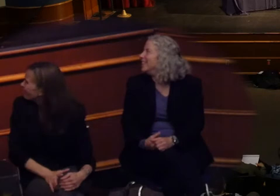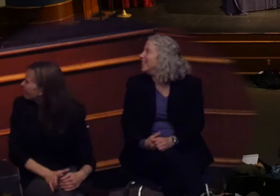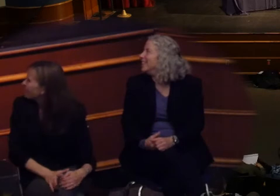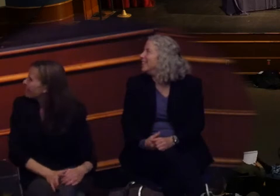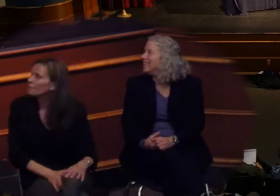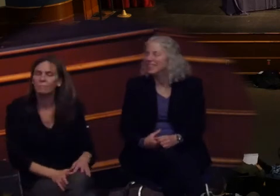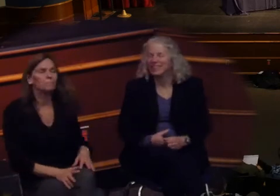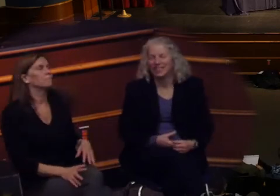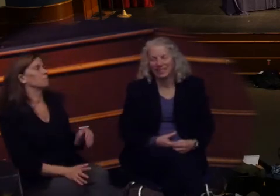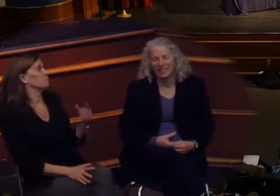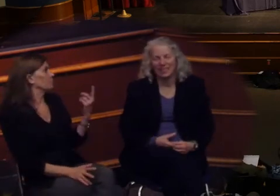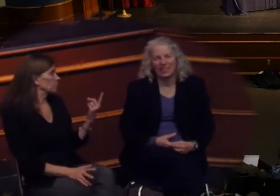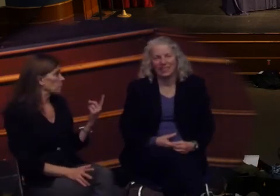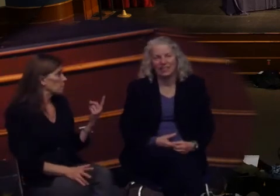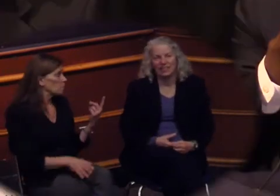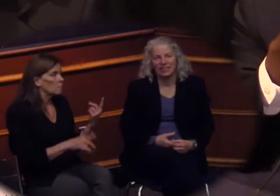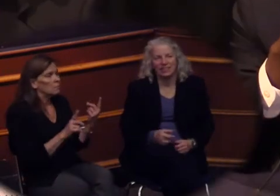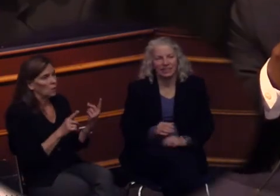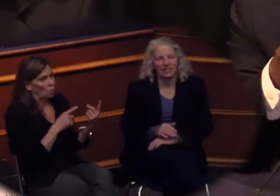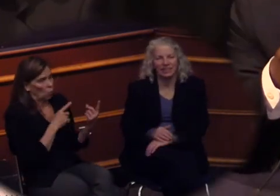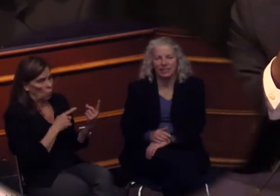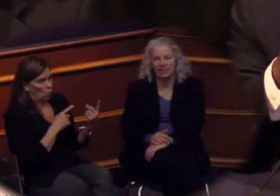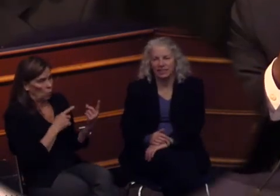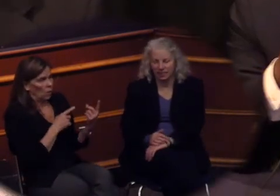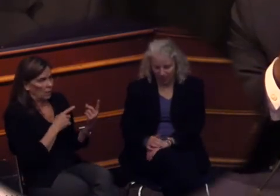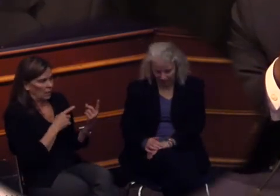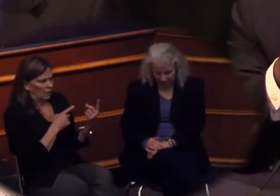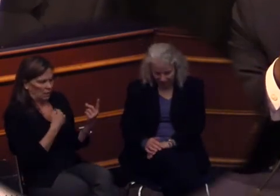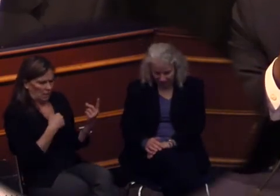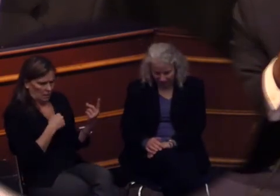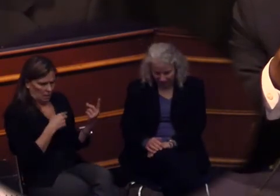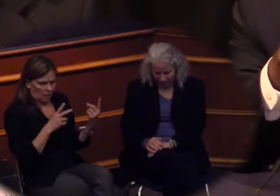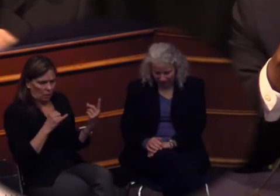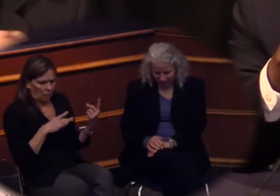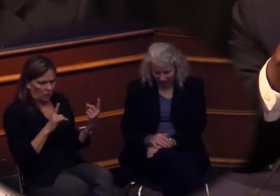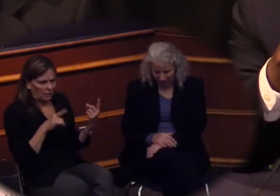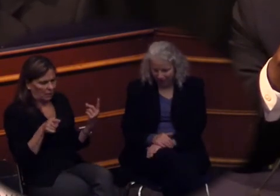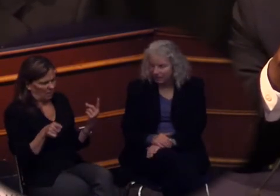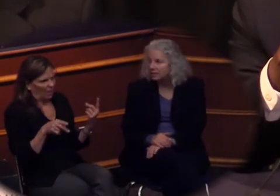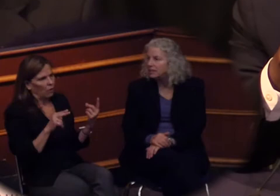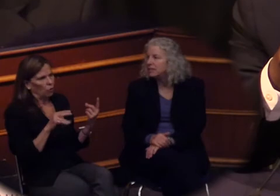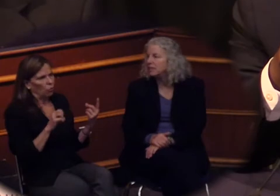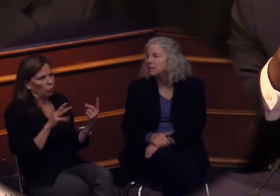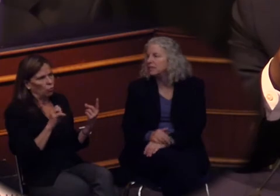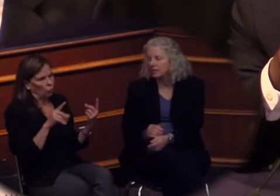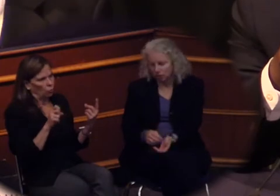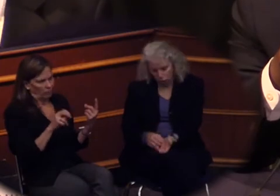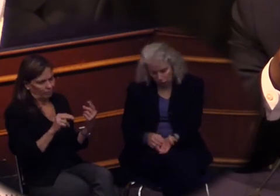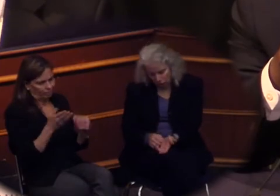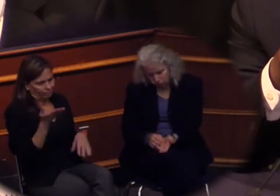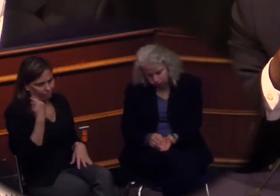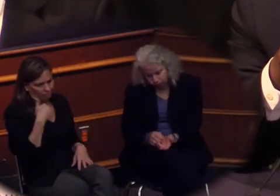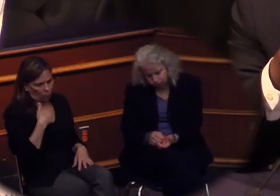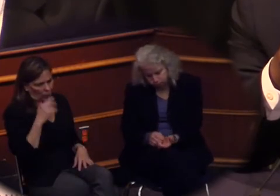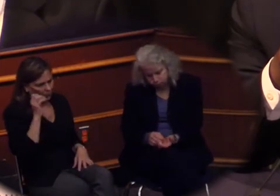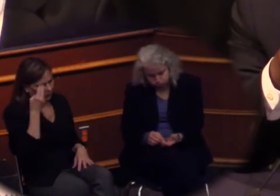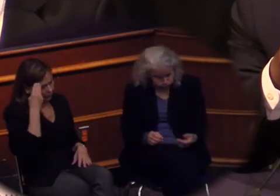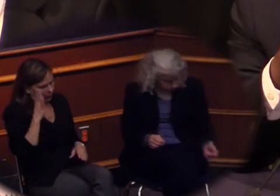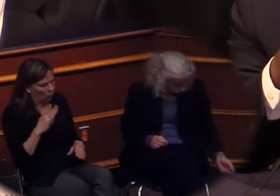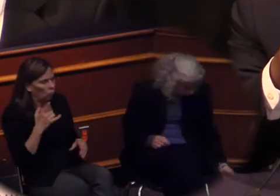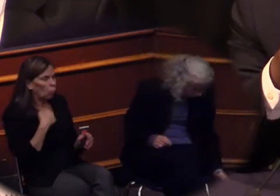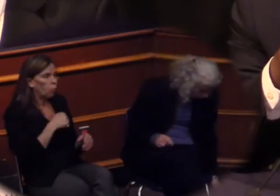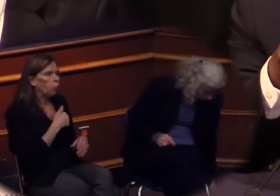One of the things that we did in Newton when I was the mayor, we discovered